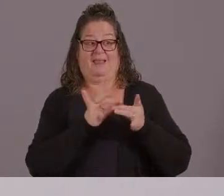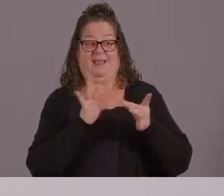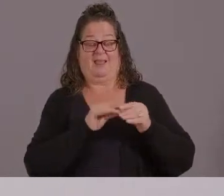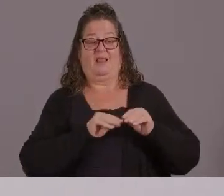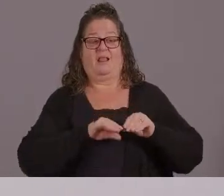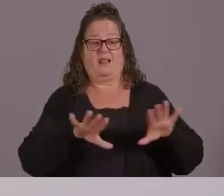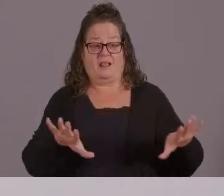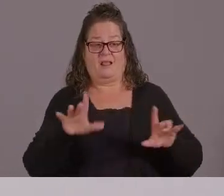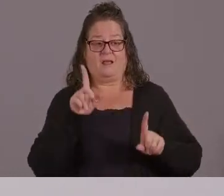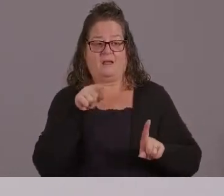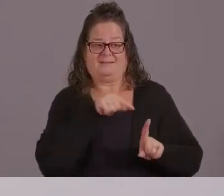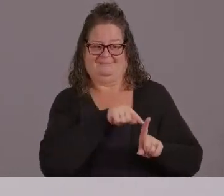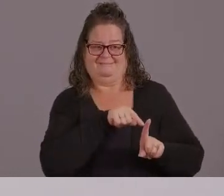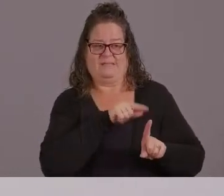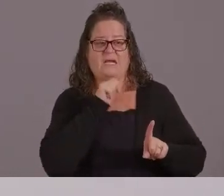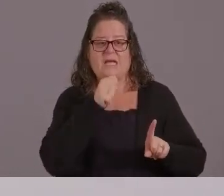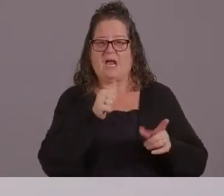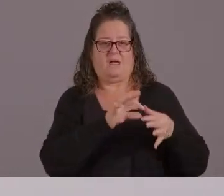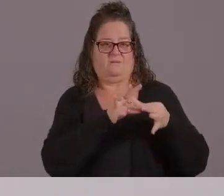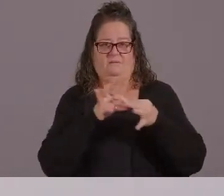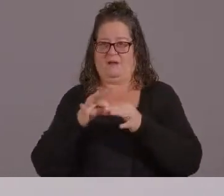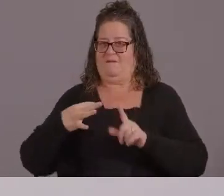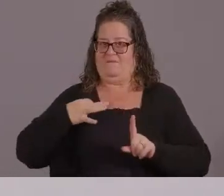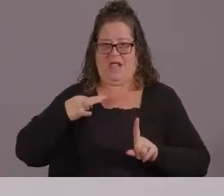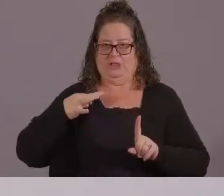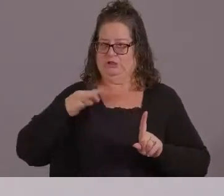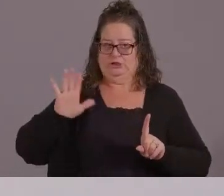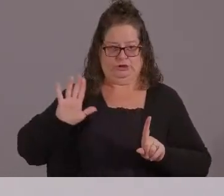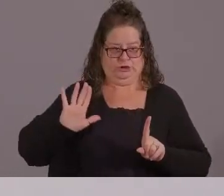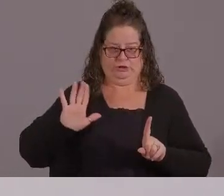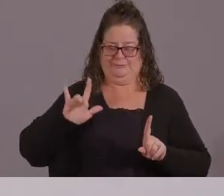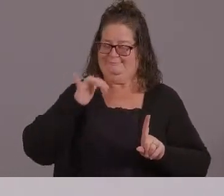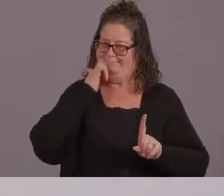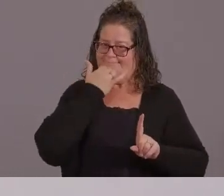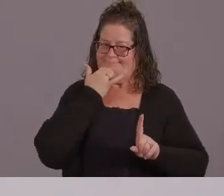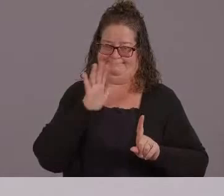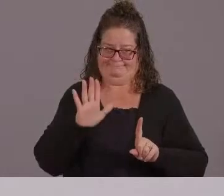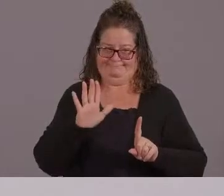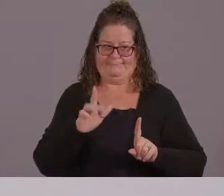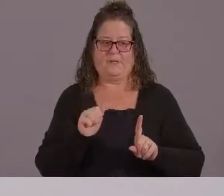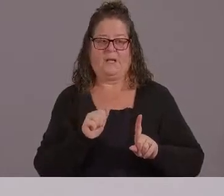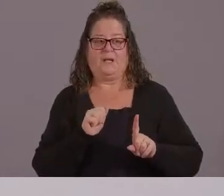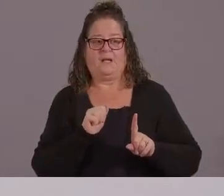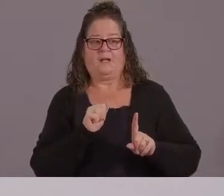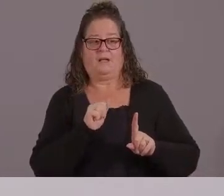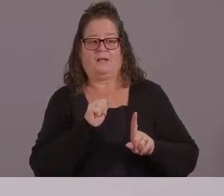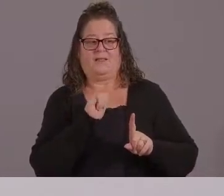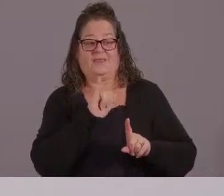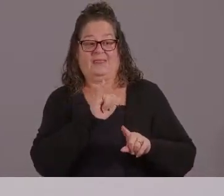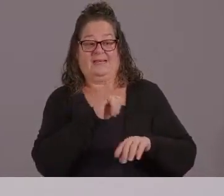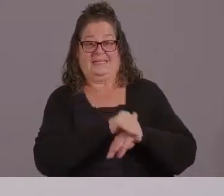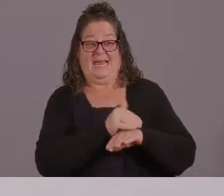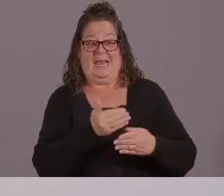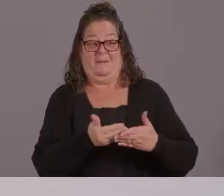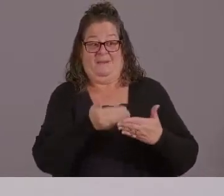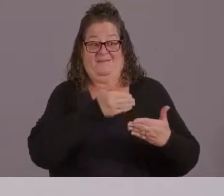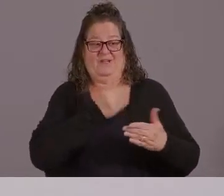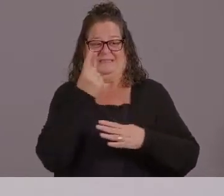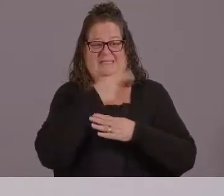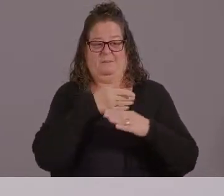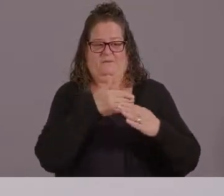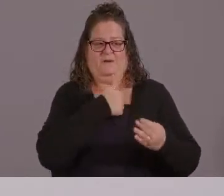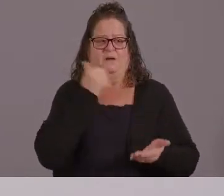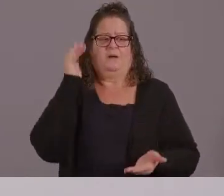do with volunteers. But people, the night before, we had implemented a call down because the demand had gone down.